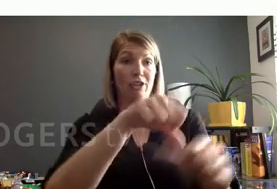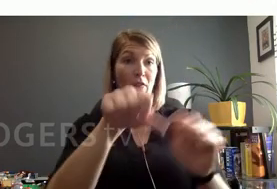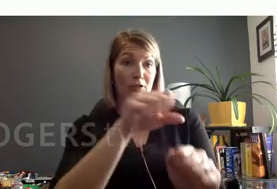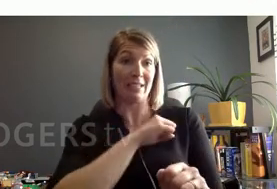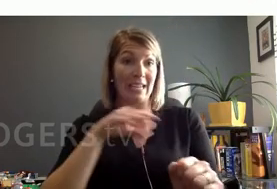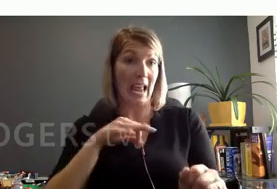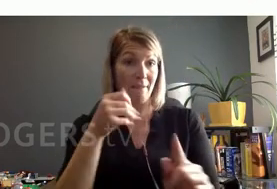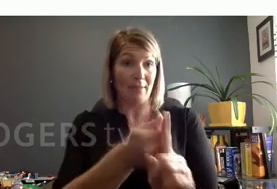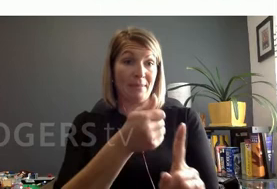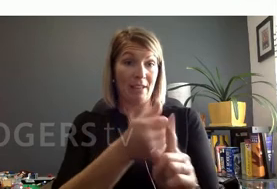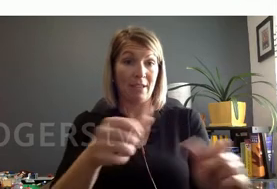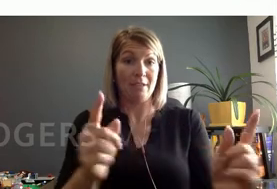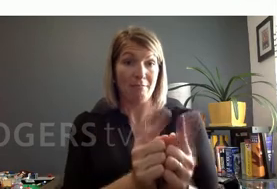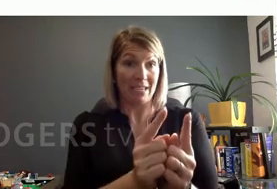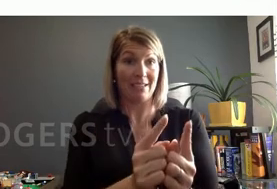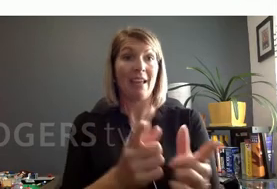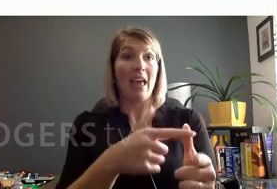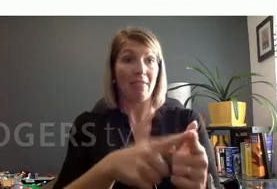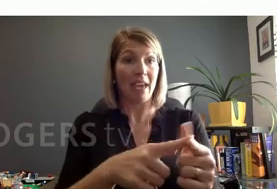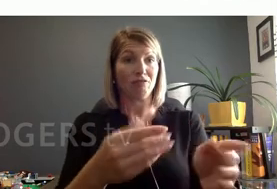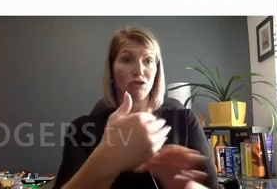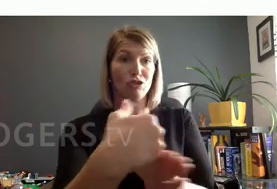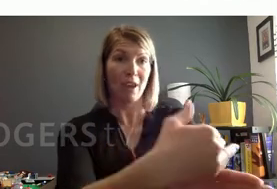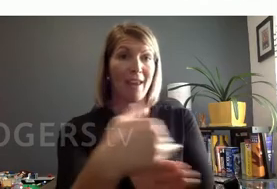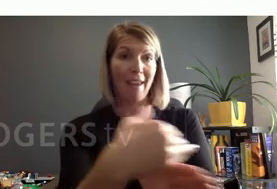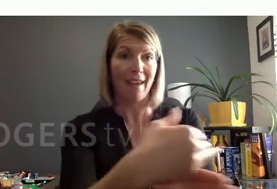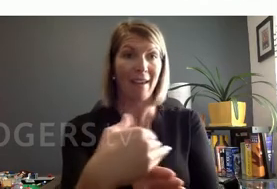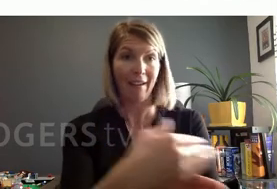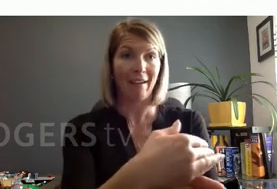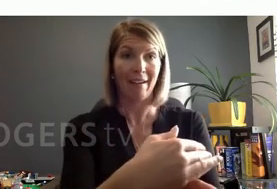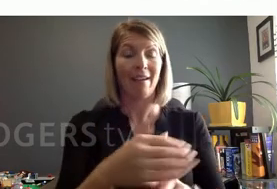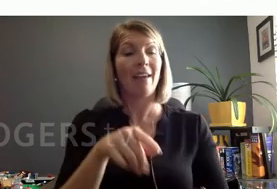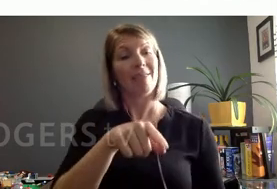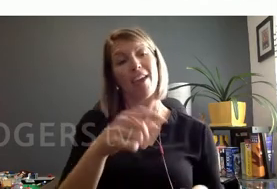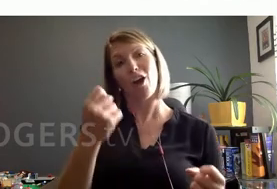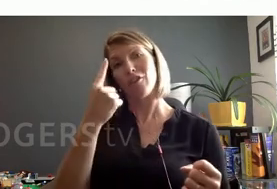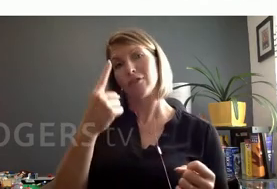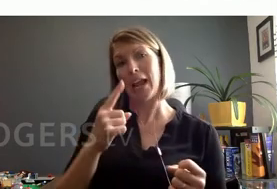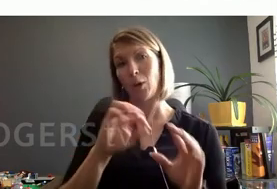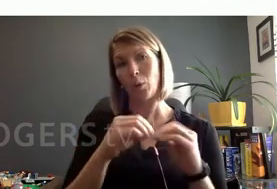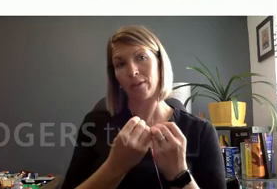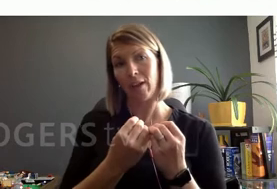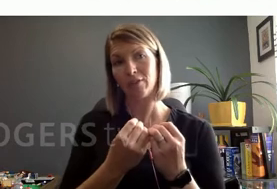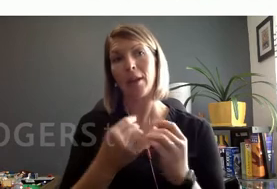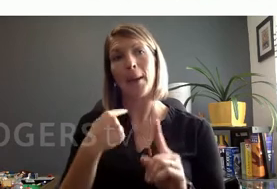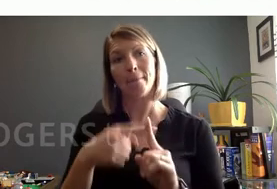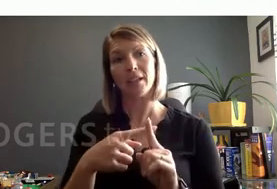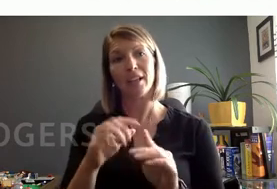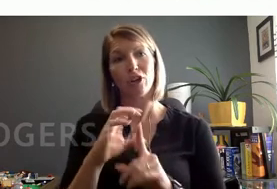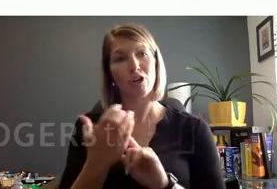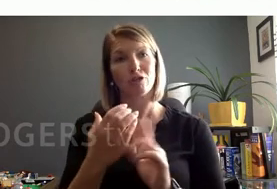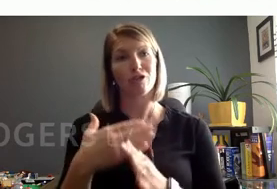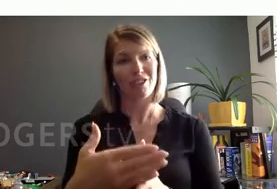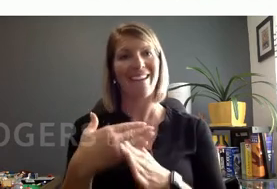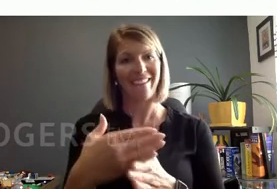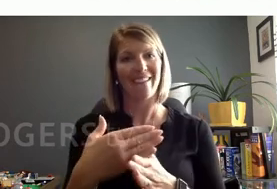also allows other employees to understand more of the culture as well. We have similar teams for, say,